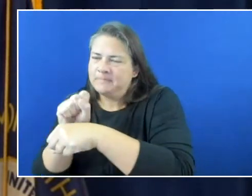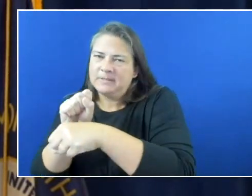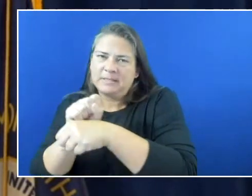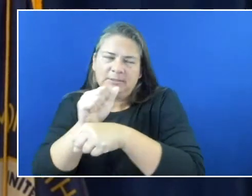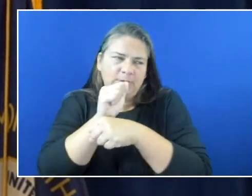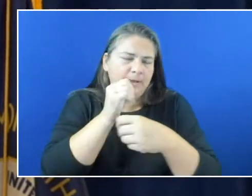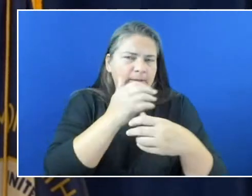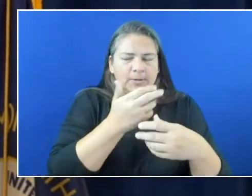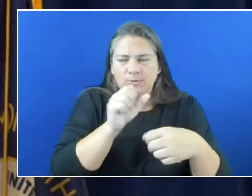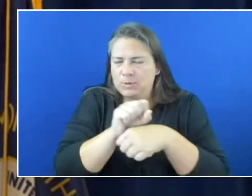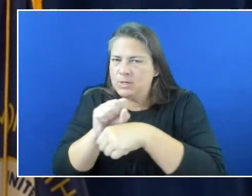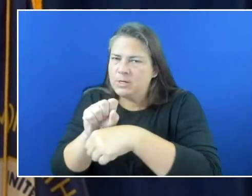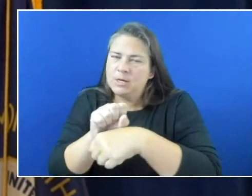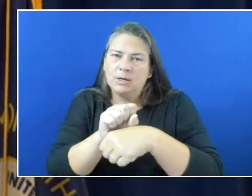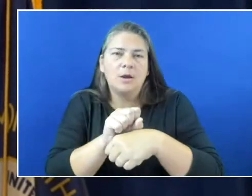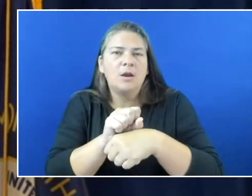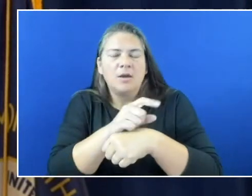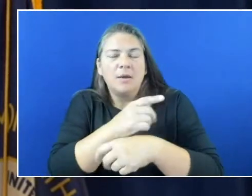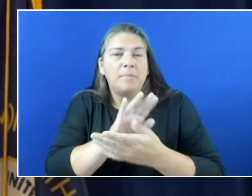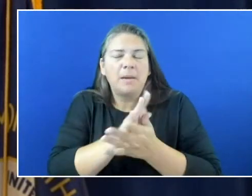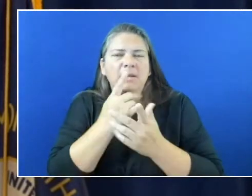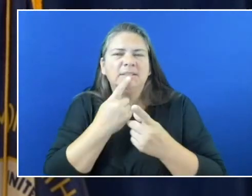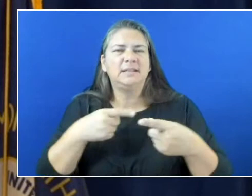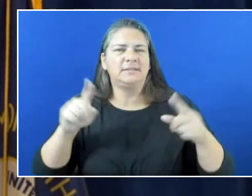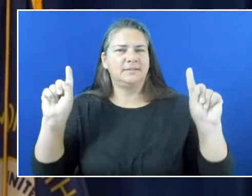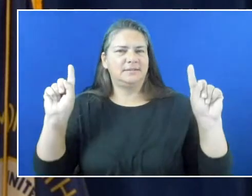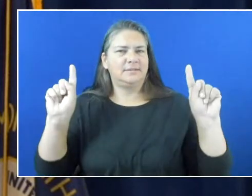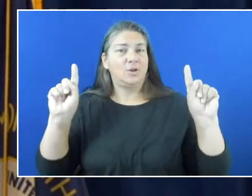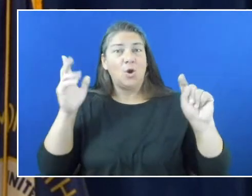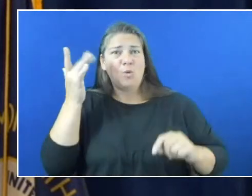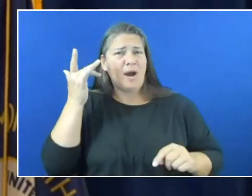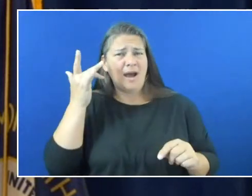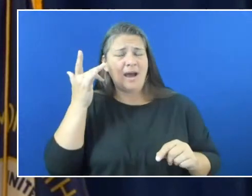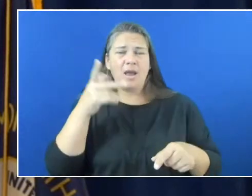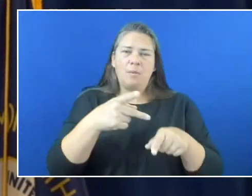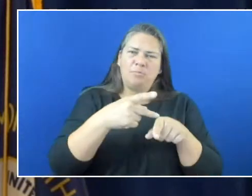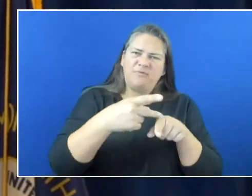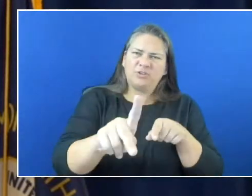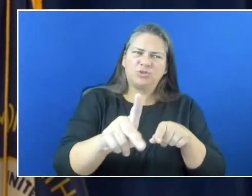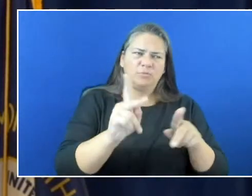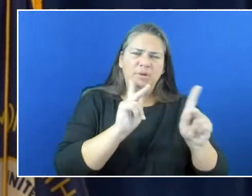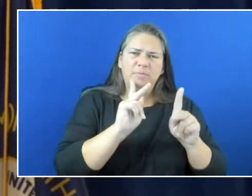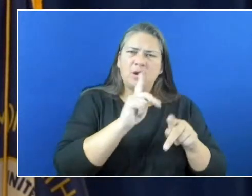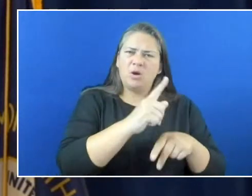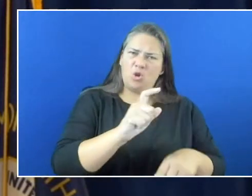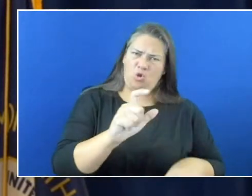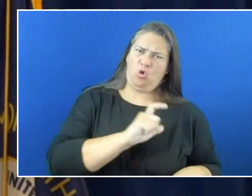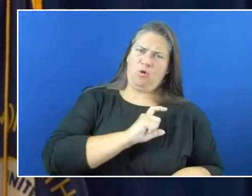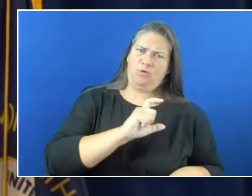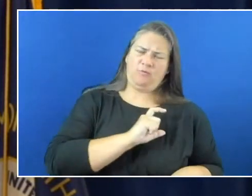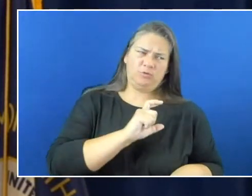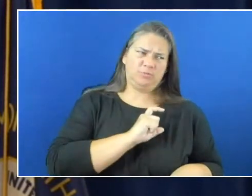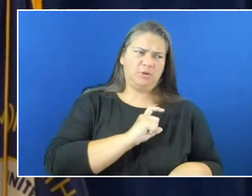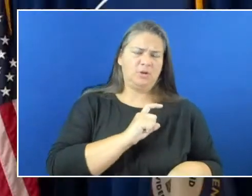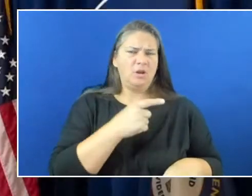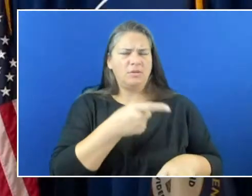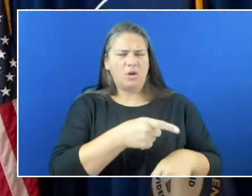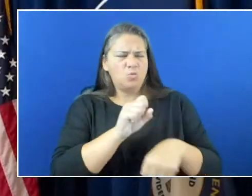work and dedication of law enforcement professionals working together in a collaborative way.